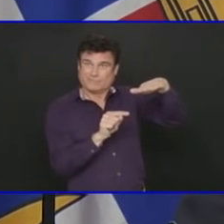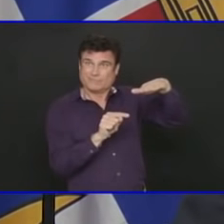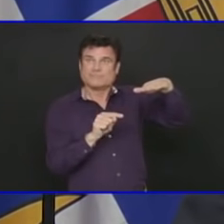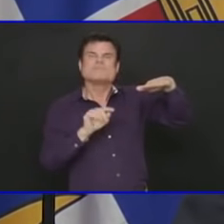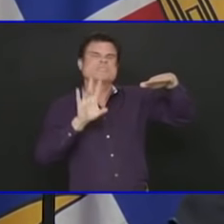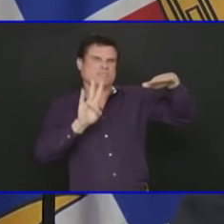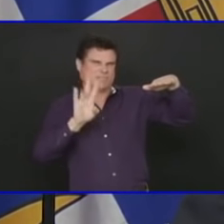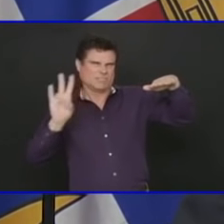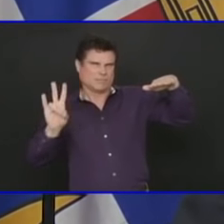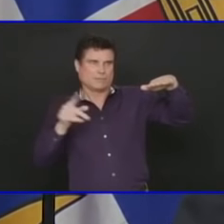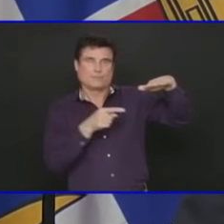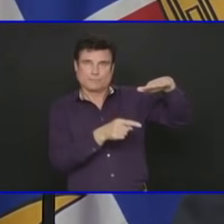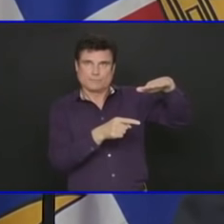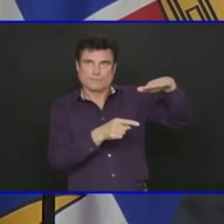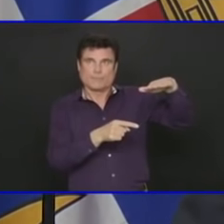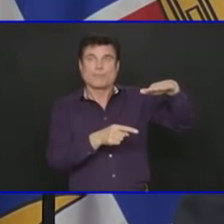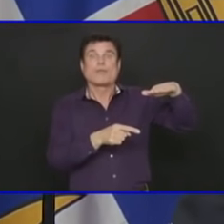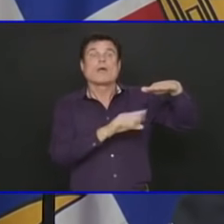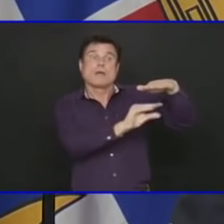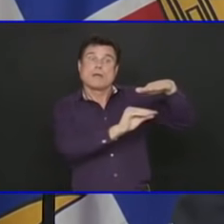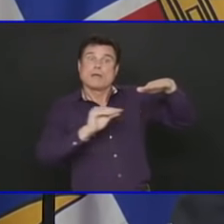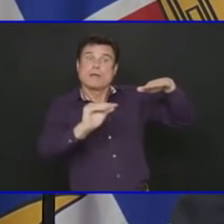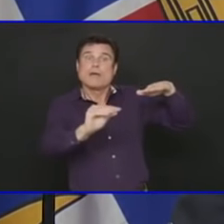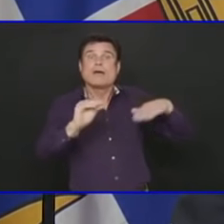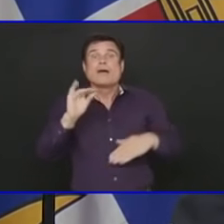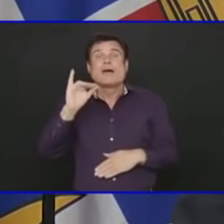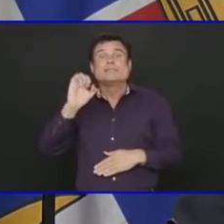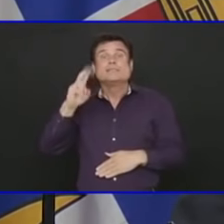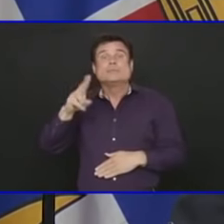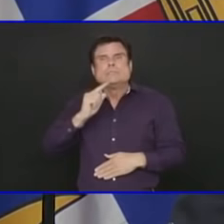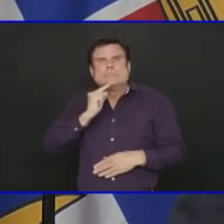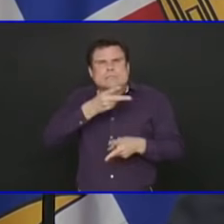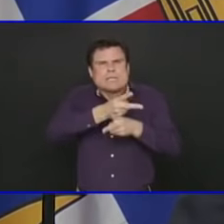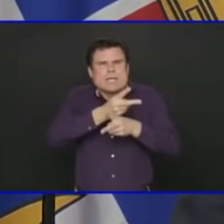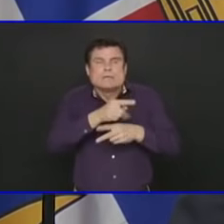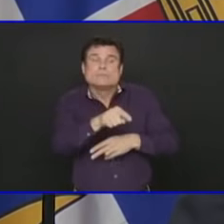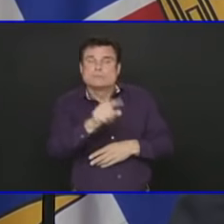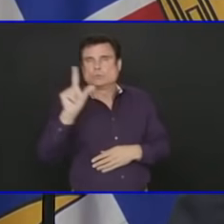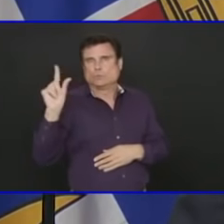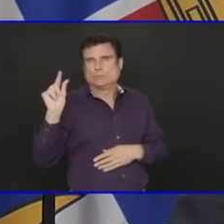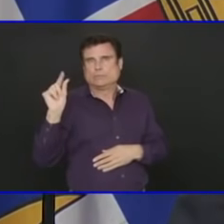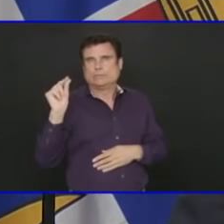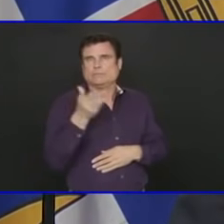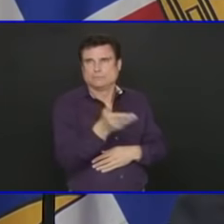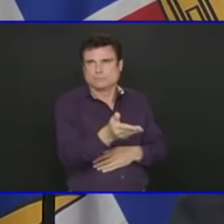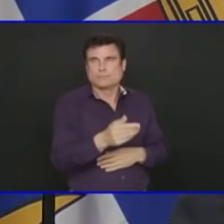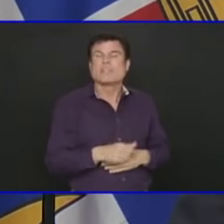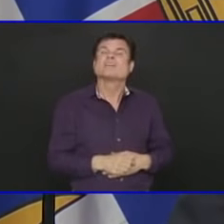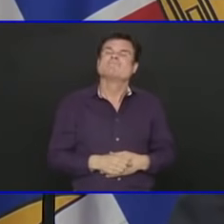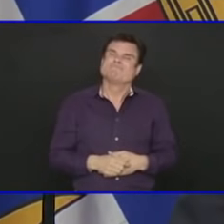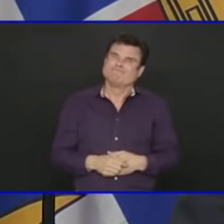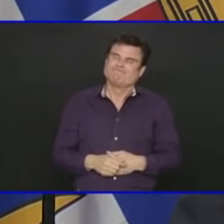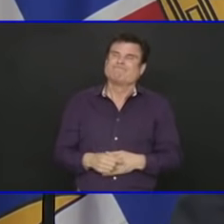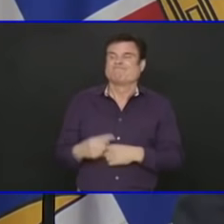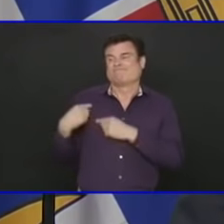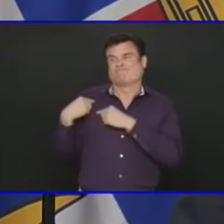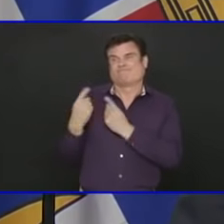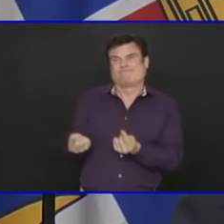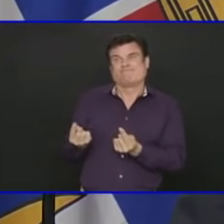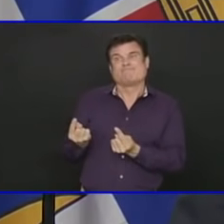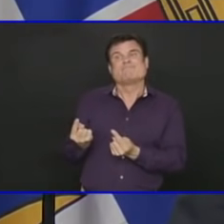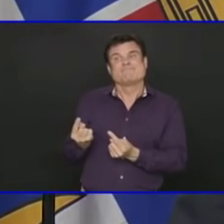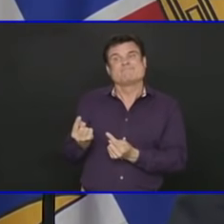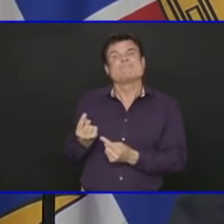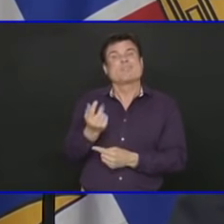Unfortunately, we've had another 3 deaths related to COVID-19, all of them in long-term care here in the province, bringing the total number of people who've died